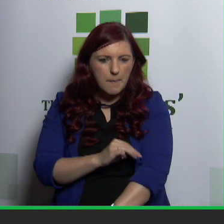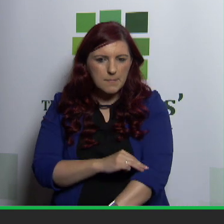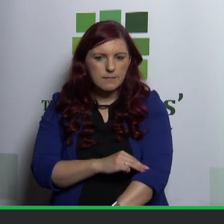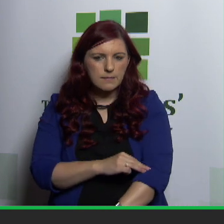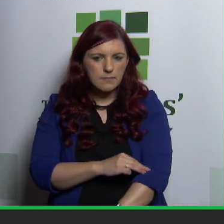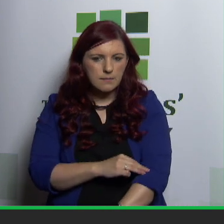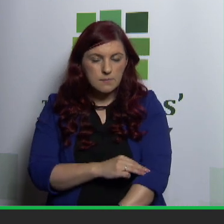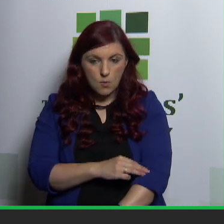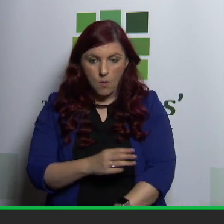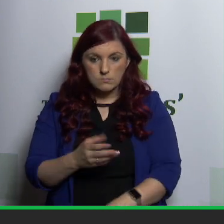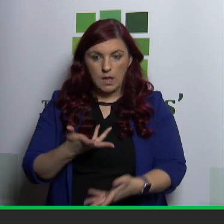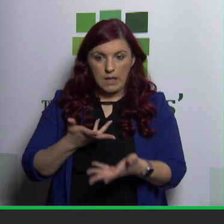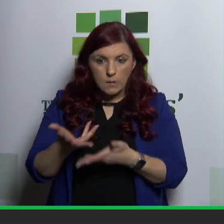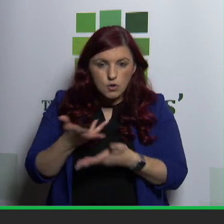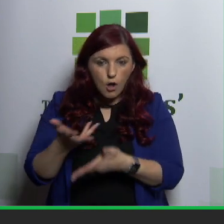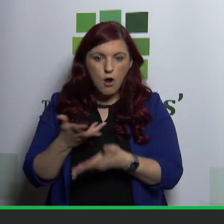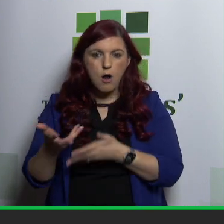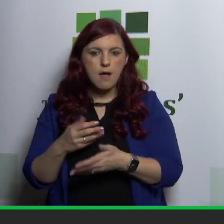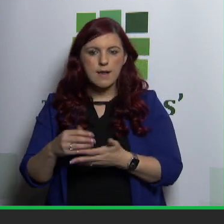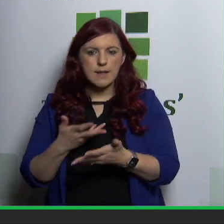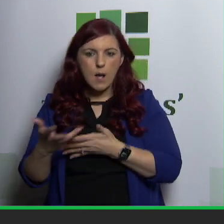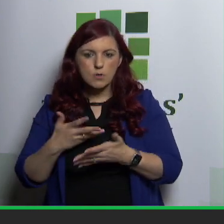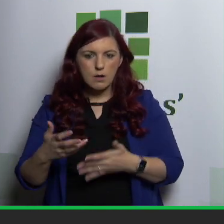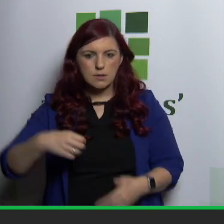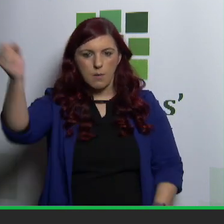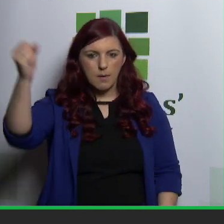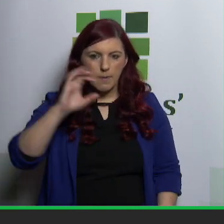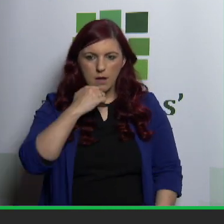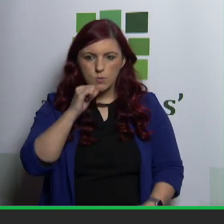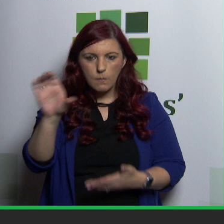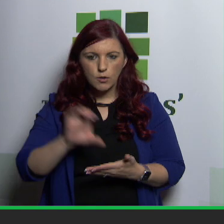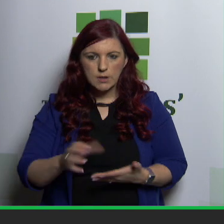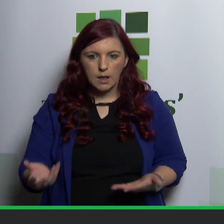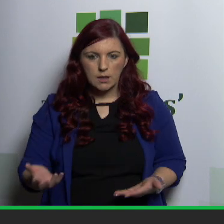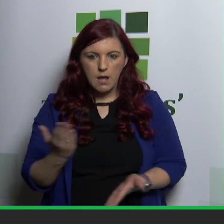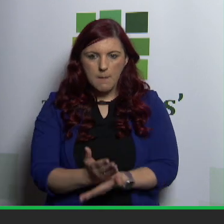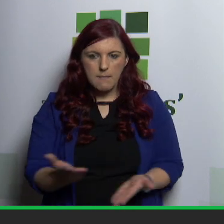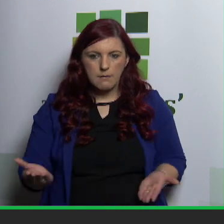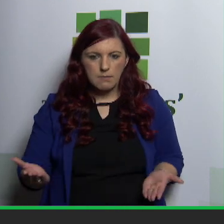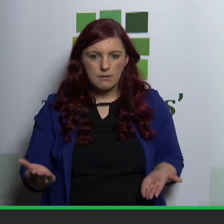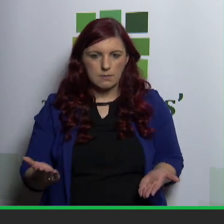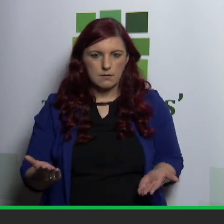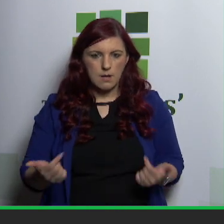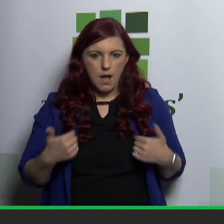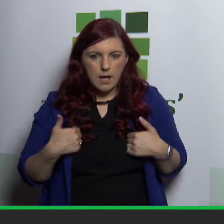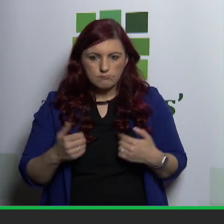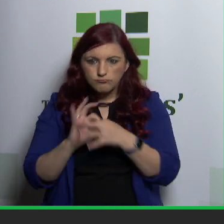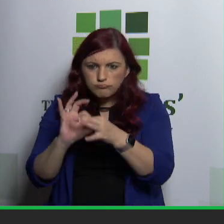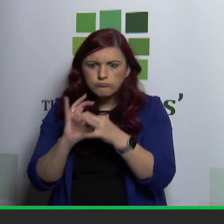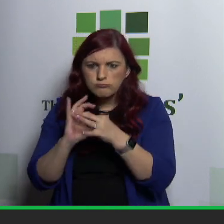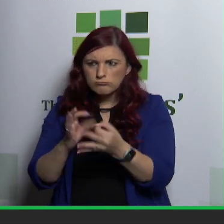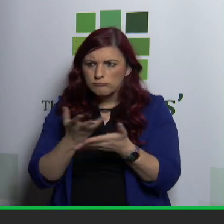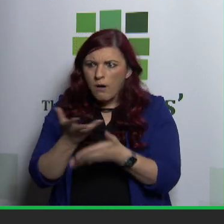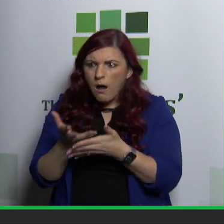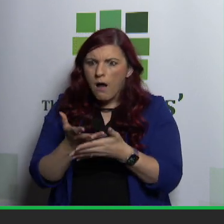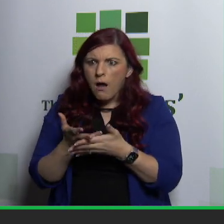So they gave me a counsellor. The counsellor was taken away from me because the funding wasn't there. I really engaged with this counsellor,